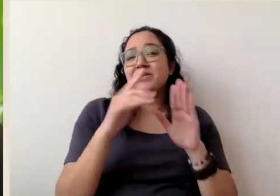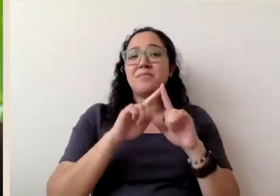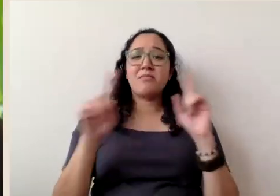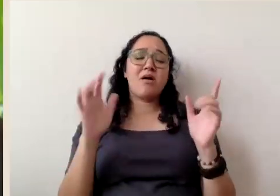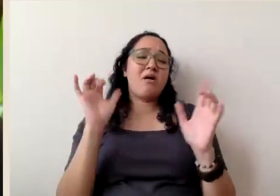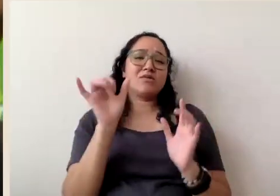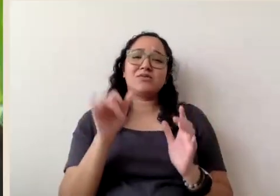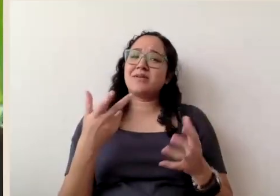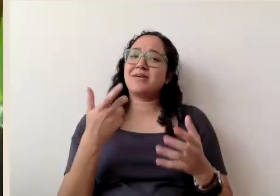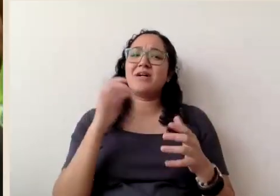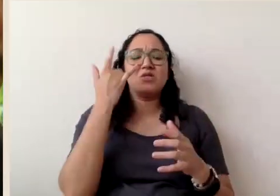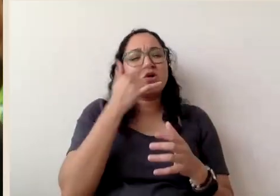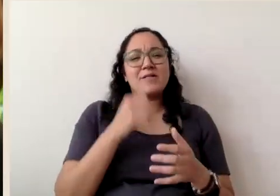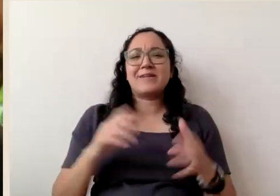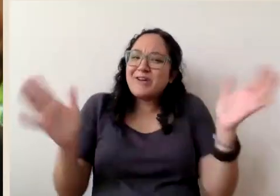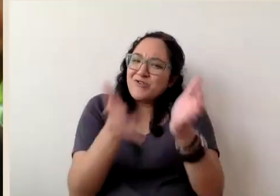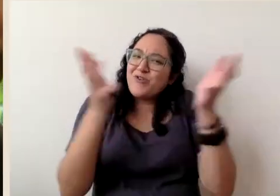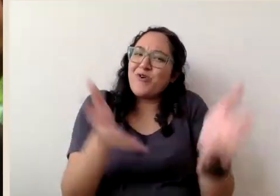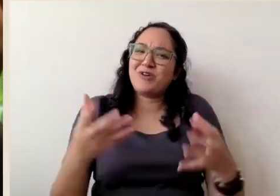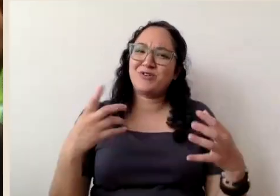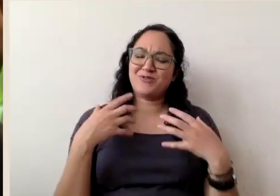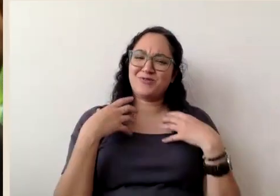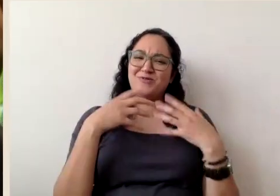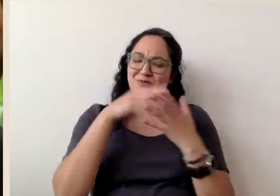students. I think I have time for one more question.